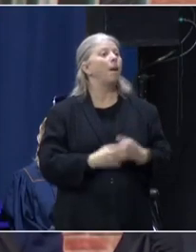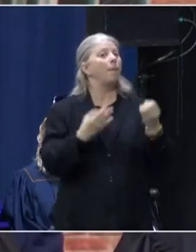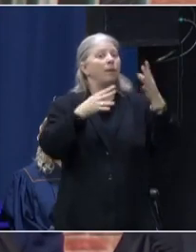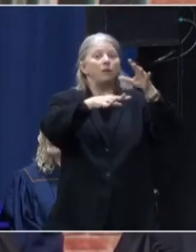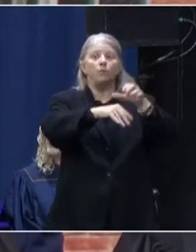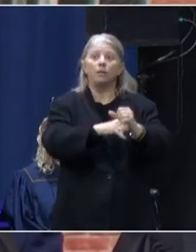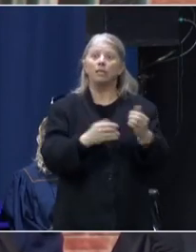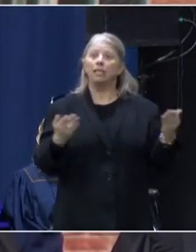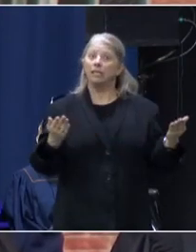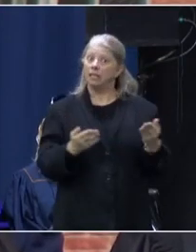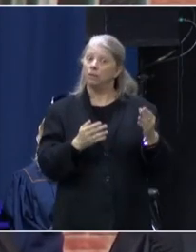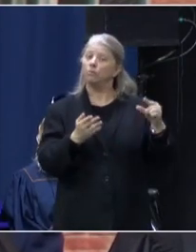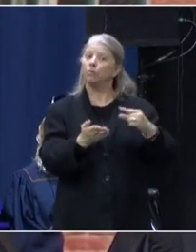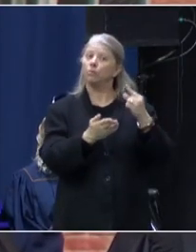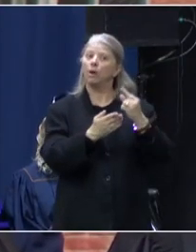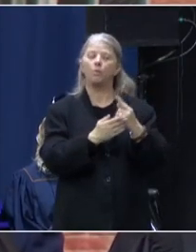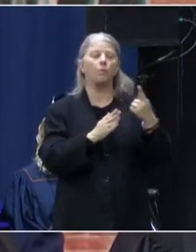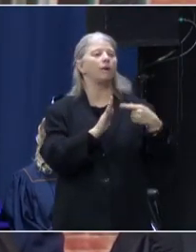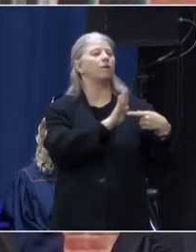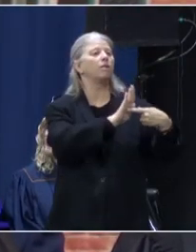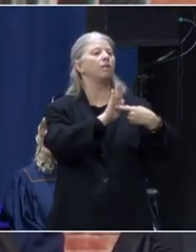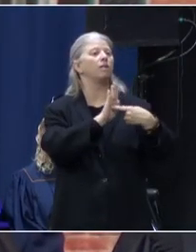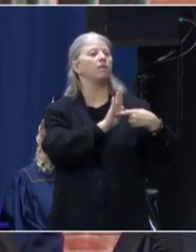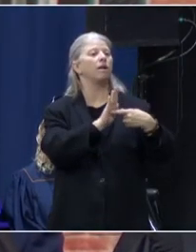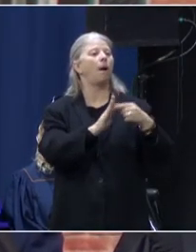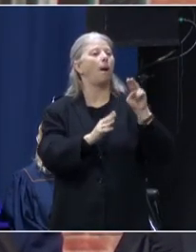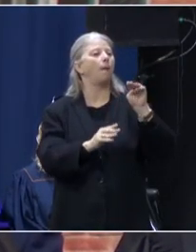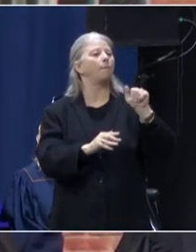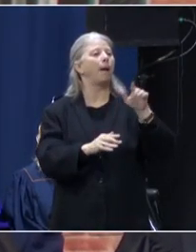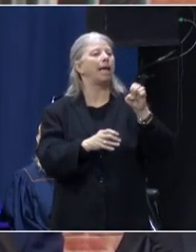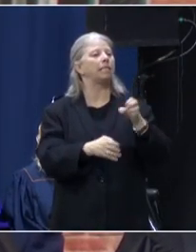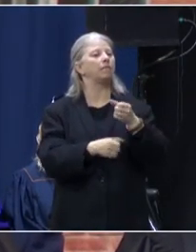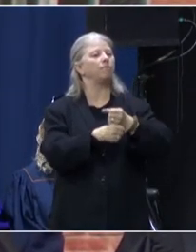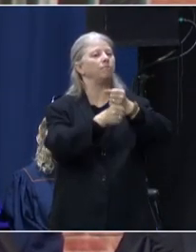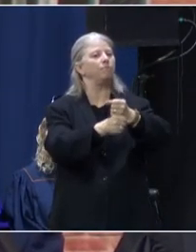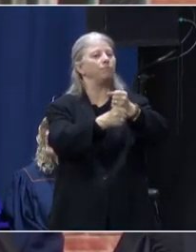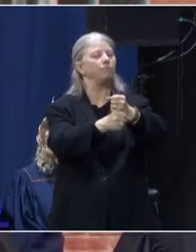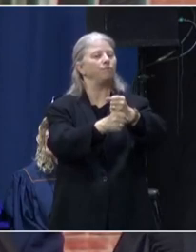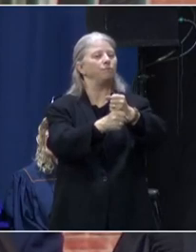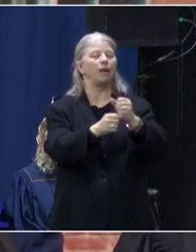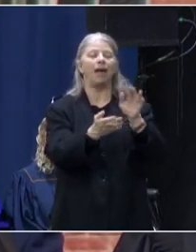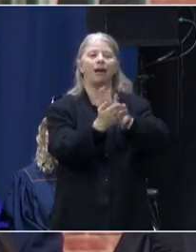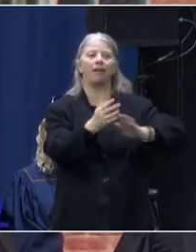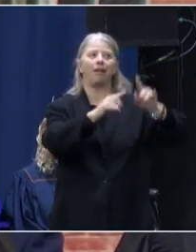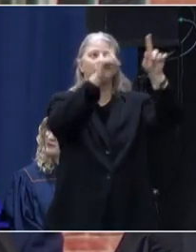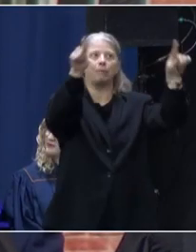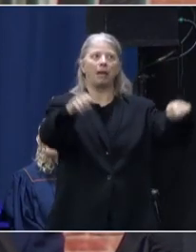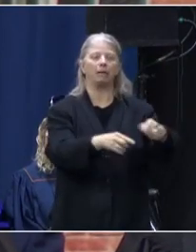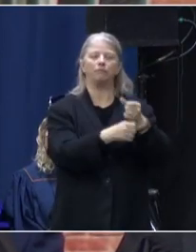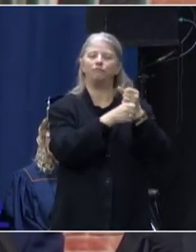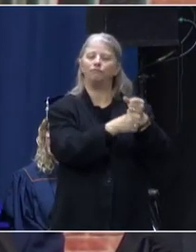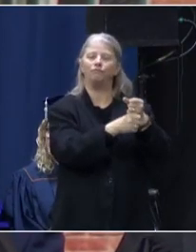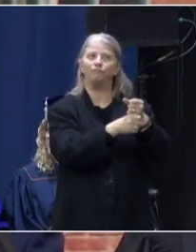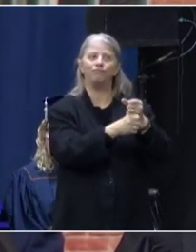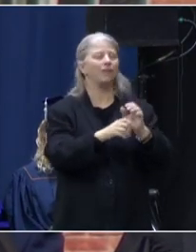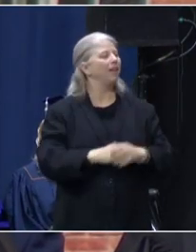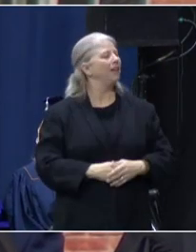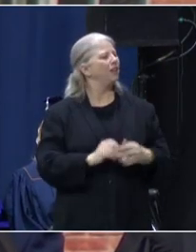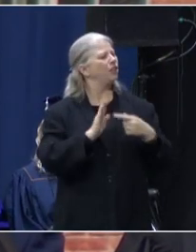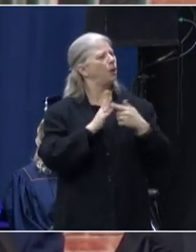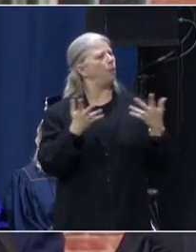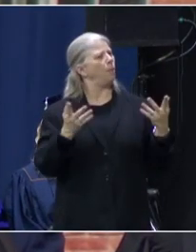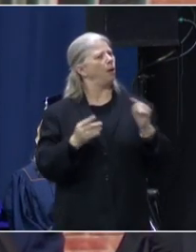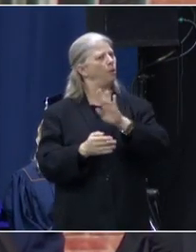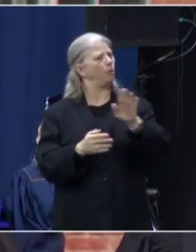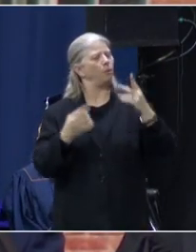traditions associated with commencement is the presentation of the mace and the college banners during the processional. These items symbolize the